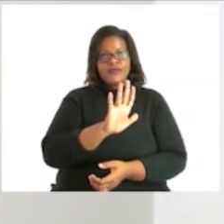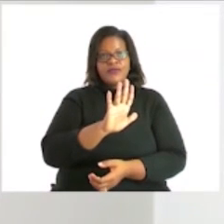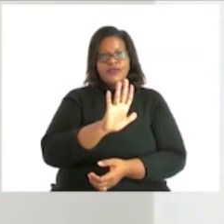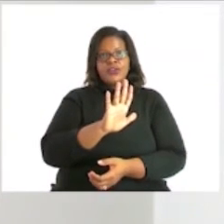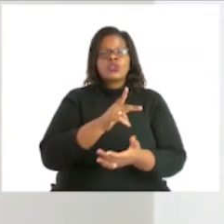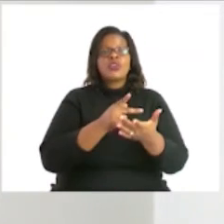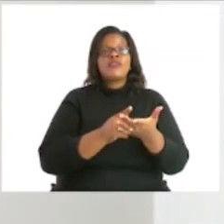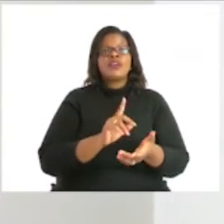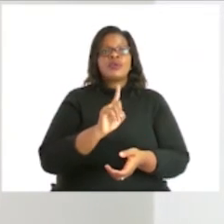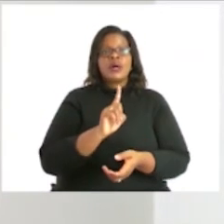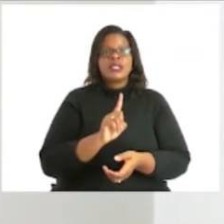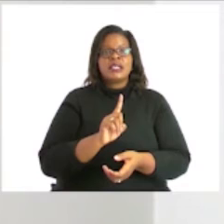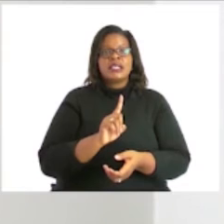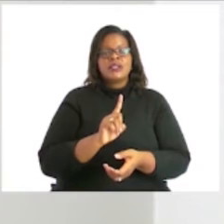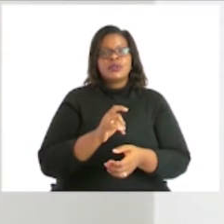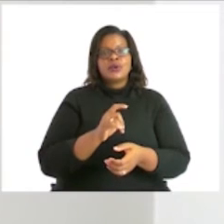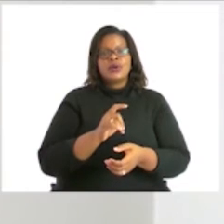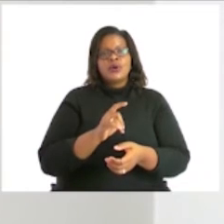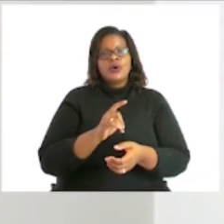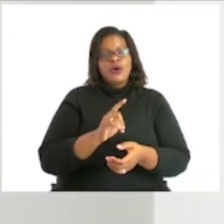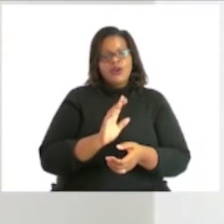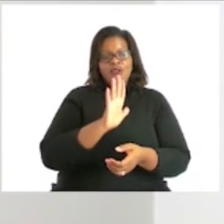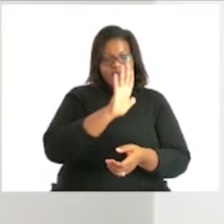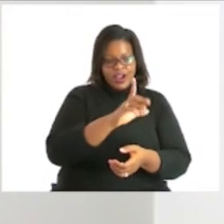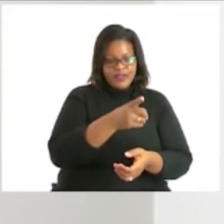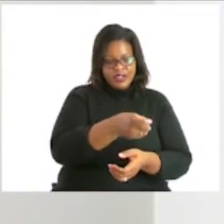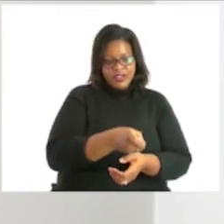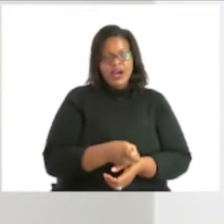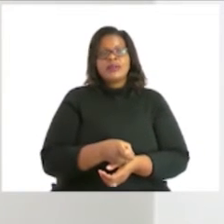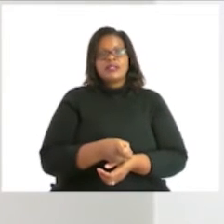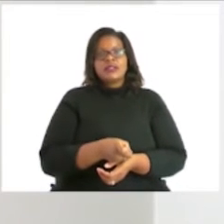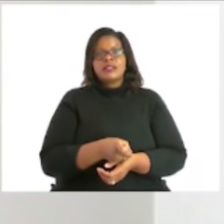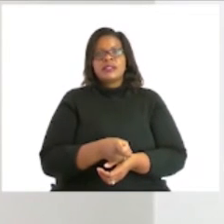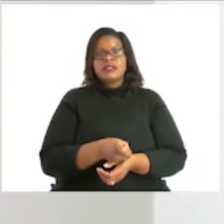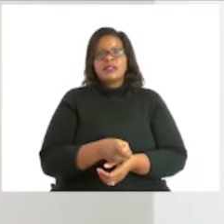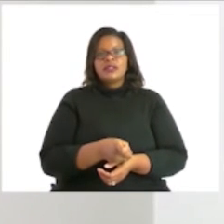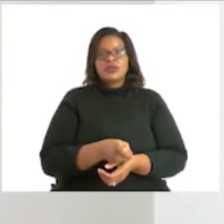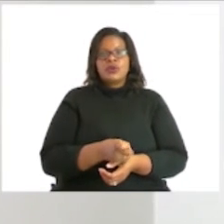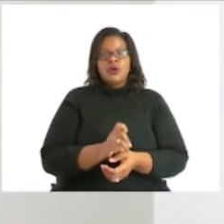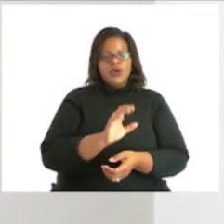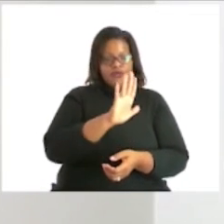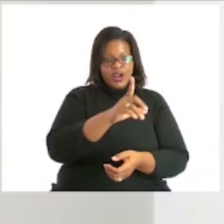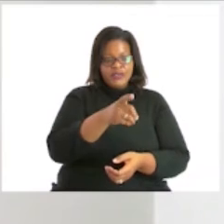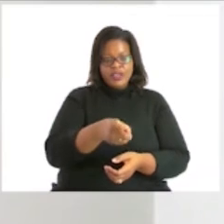to our place value, we know the 5 is in the place of 1,000, and that gives it a value of